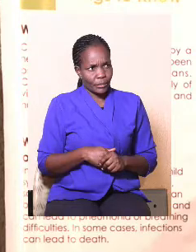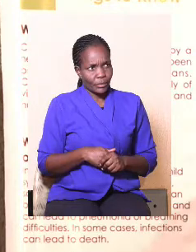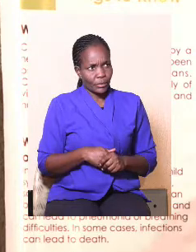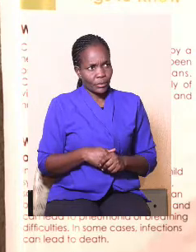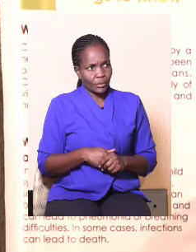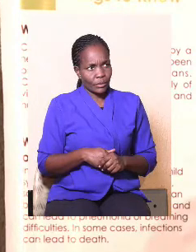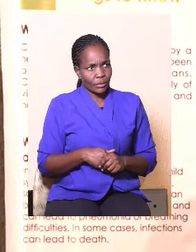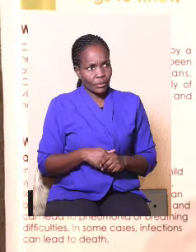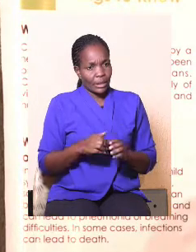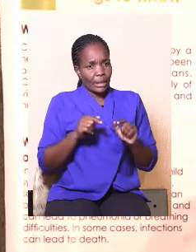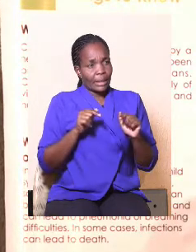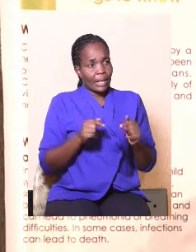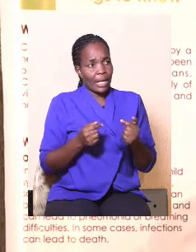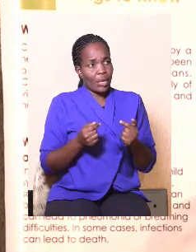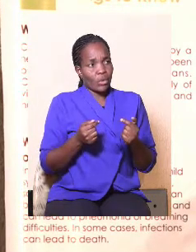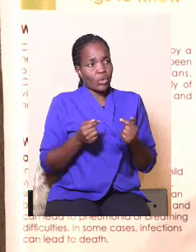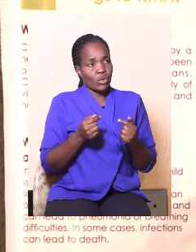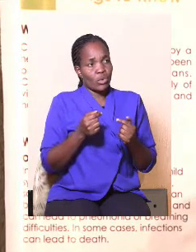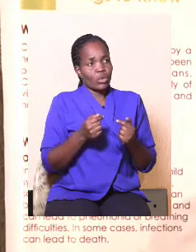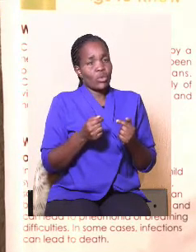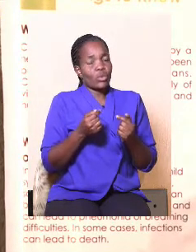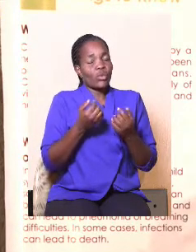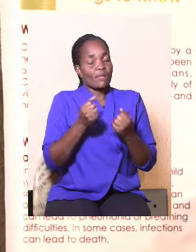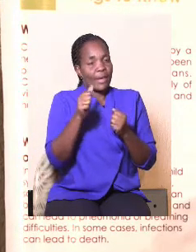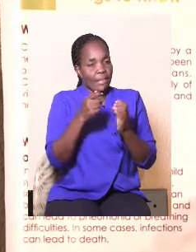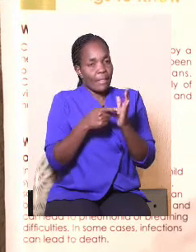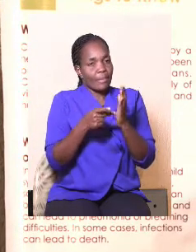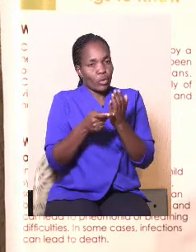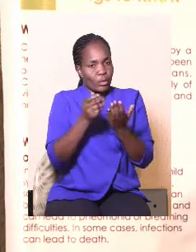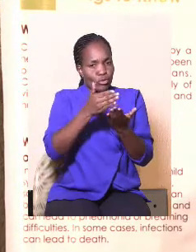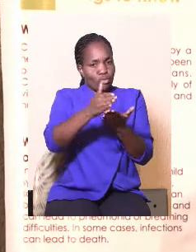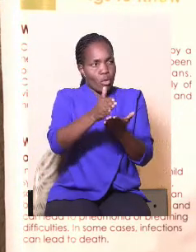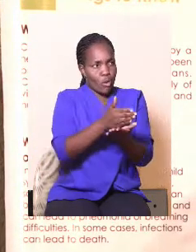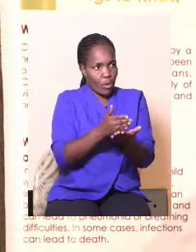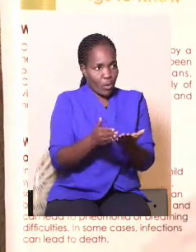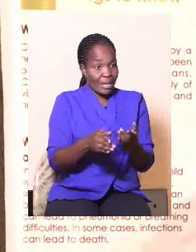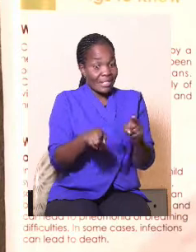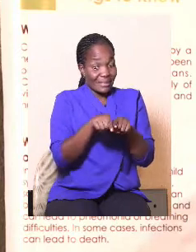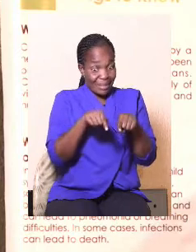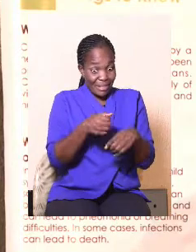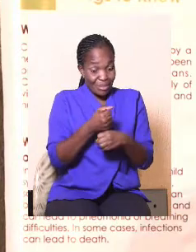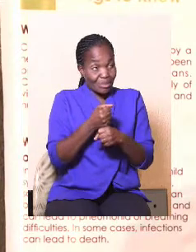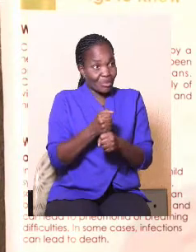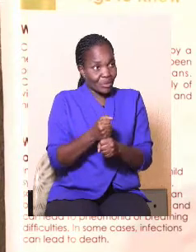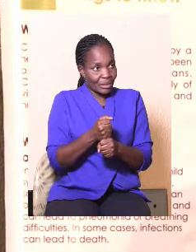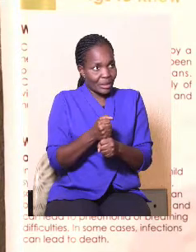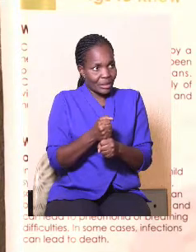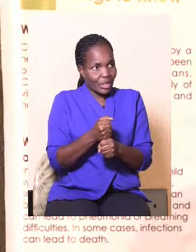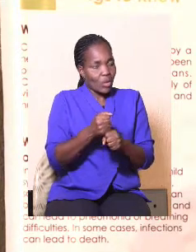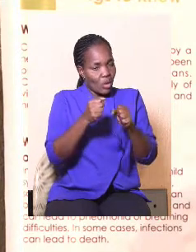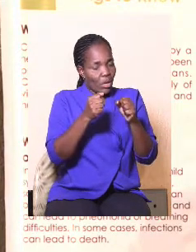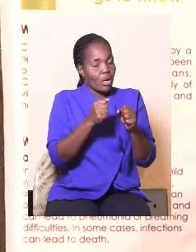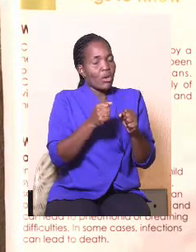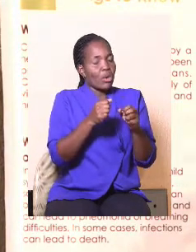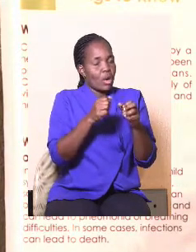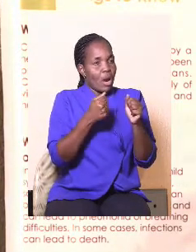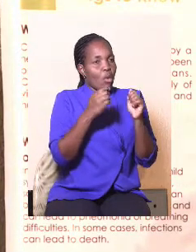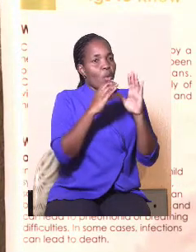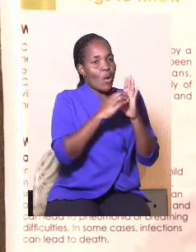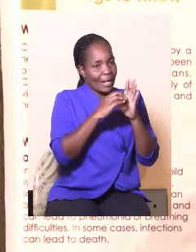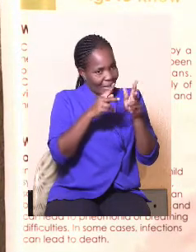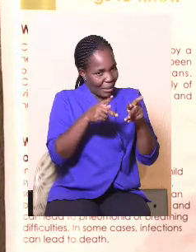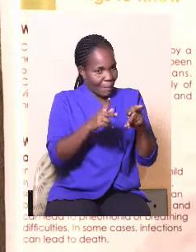out other programs in terms of the State Finance Act. But this particular one we can actually accommodate already within the provisions of the